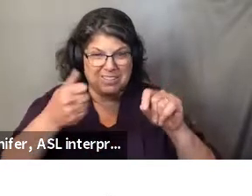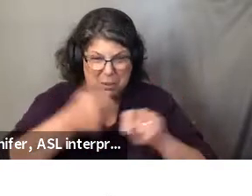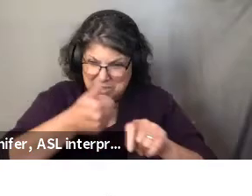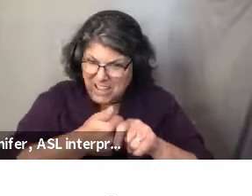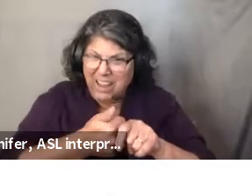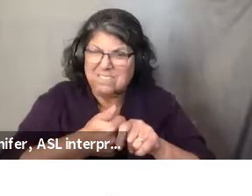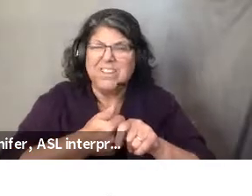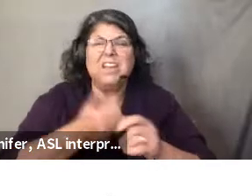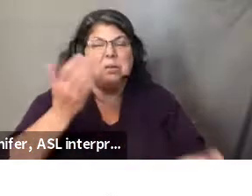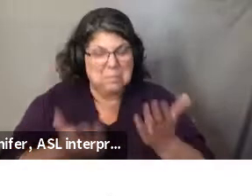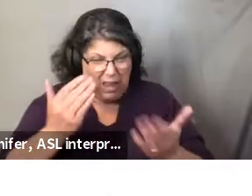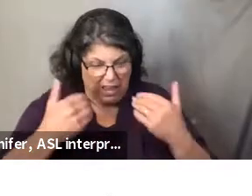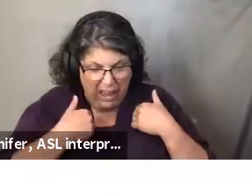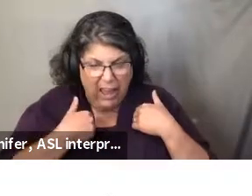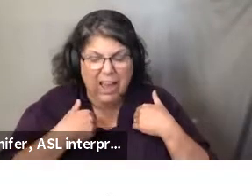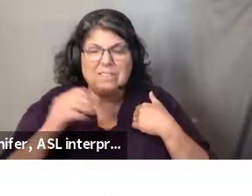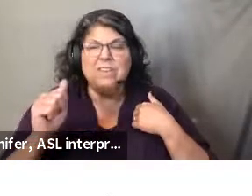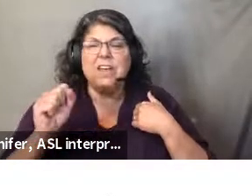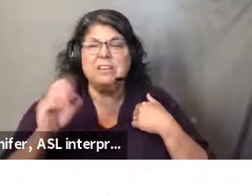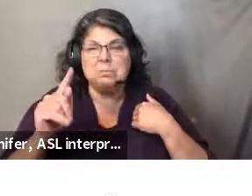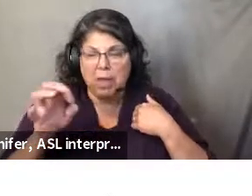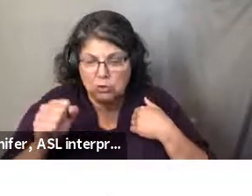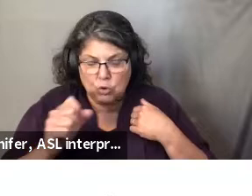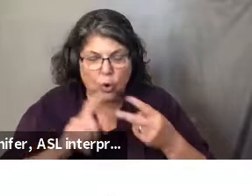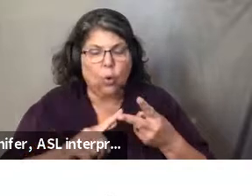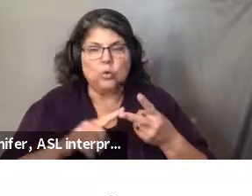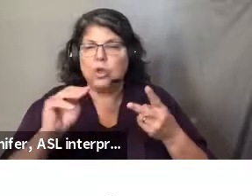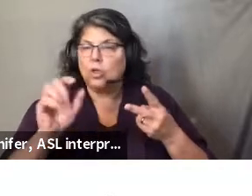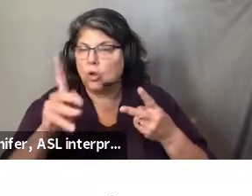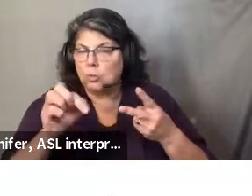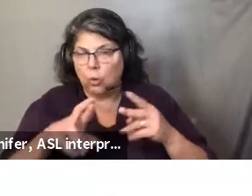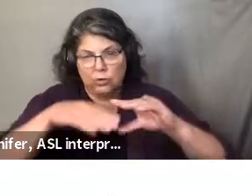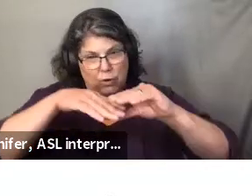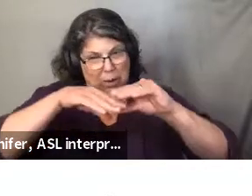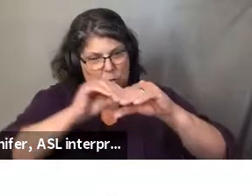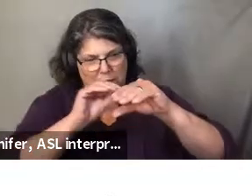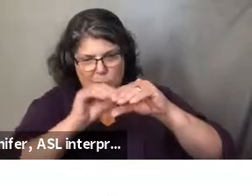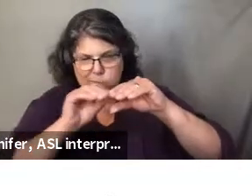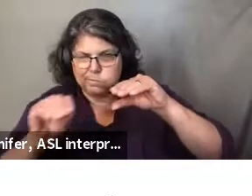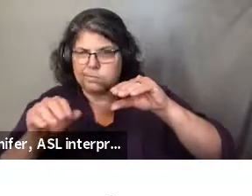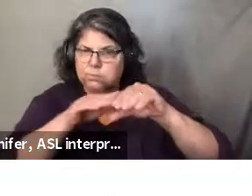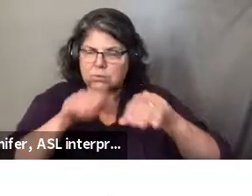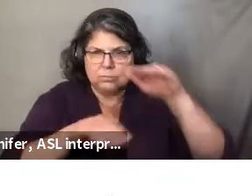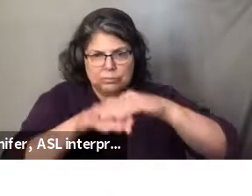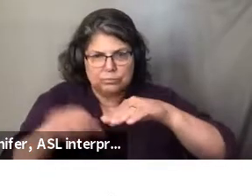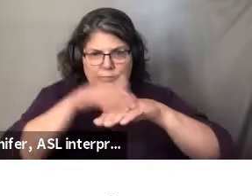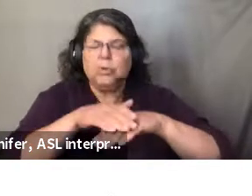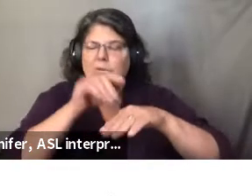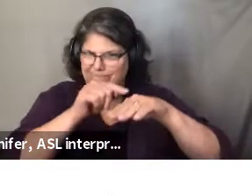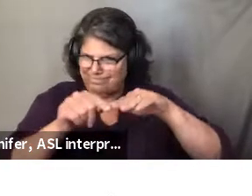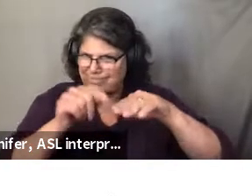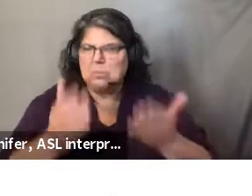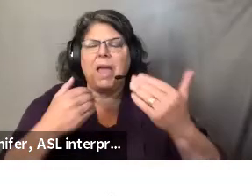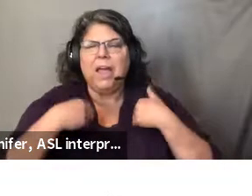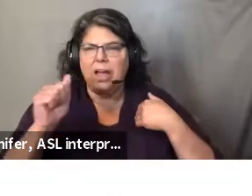for a chimney will contain asbestos. All this material needs to be hauled to a lined class